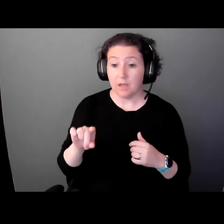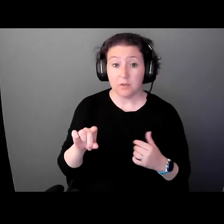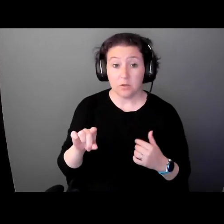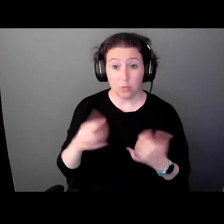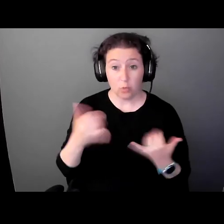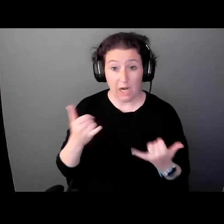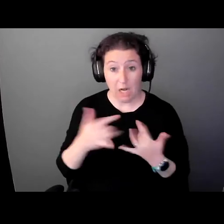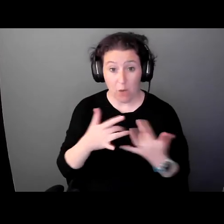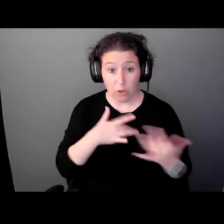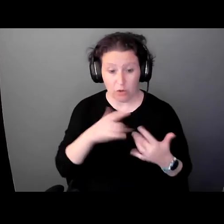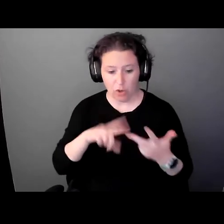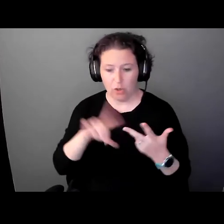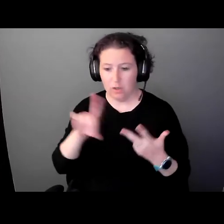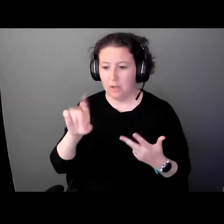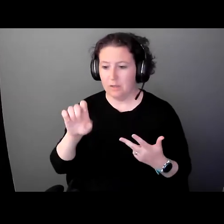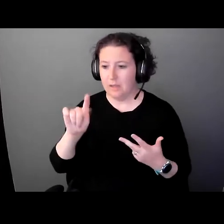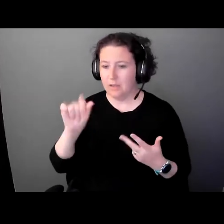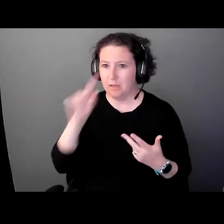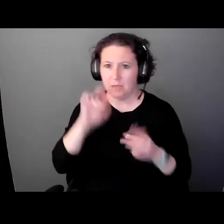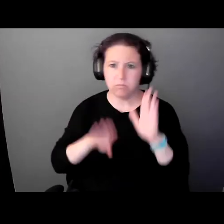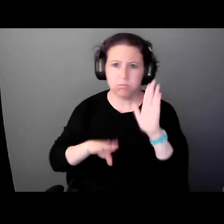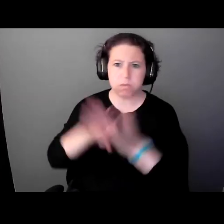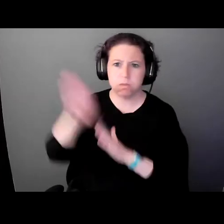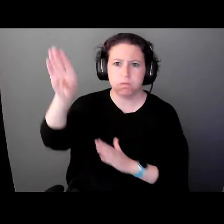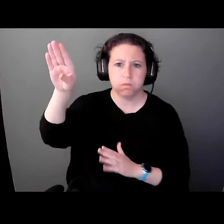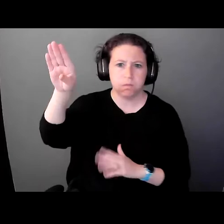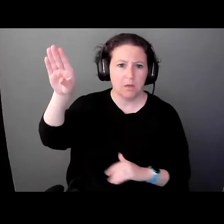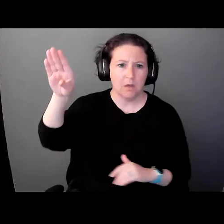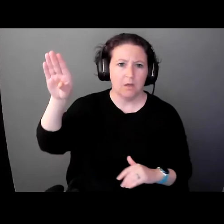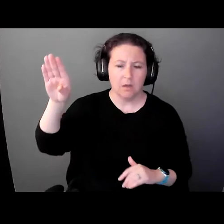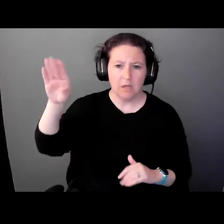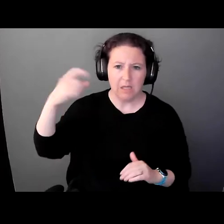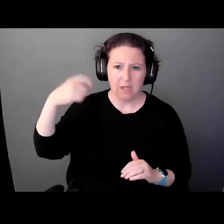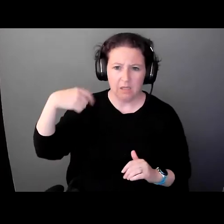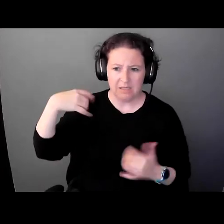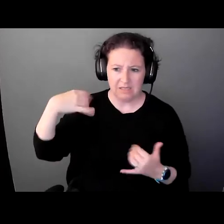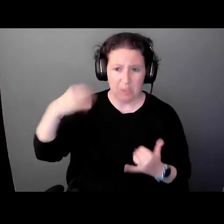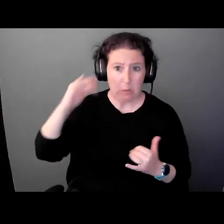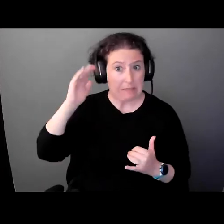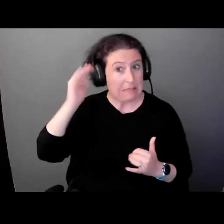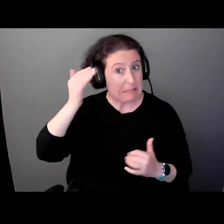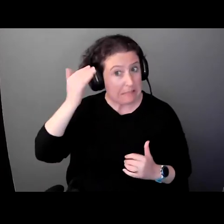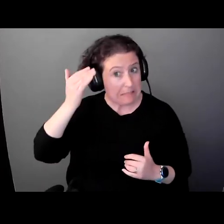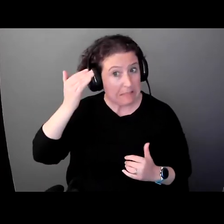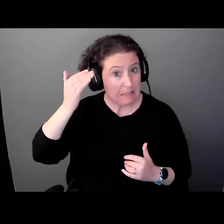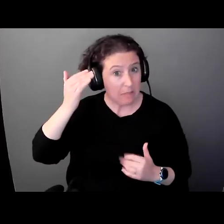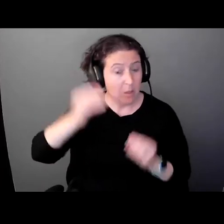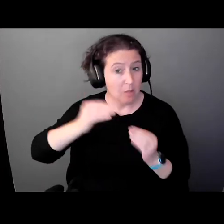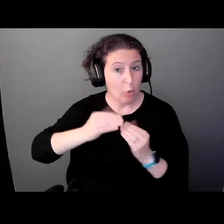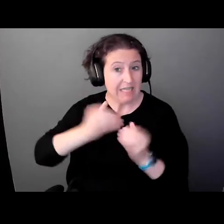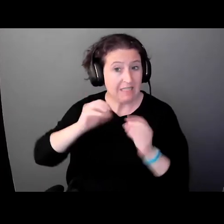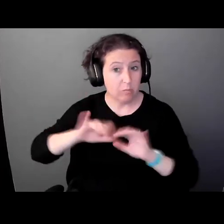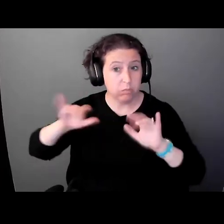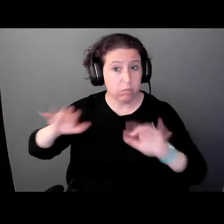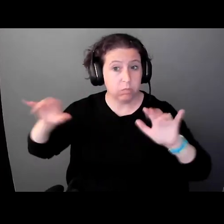it's growing so rapidly, and we have early signals that it's substantially more transmissible and perhaps